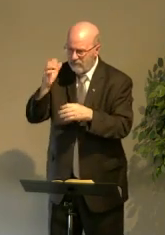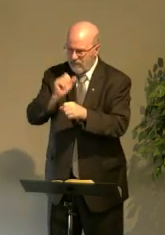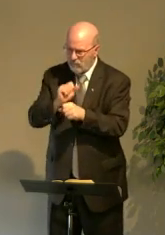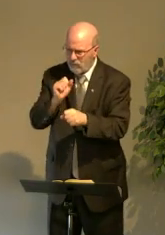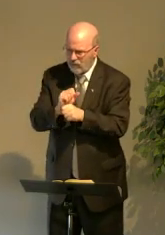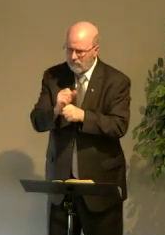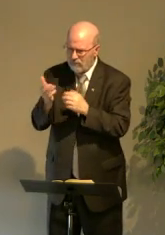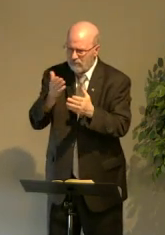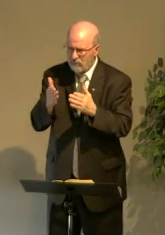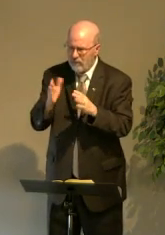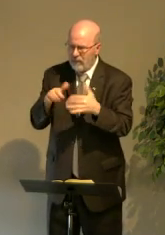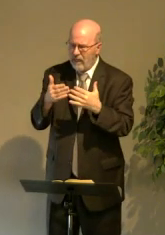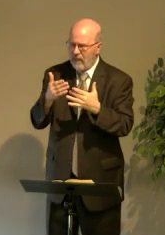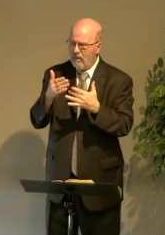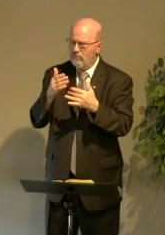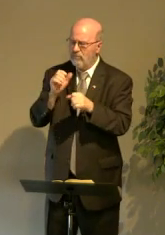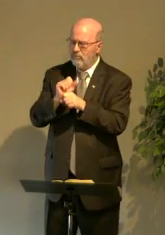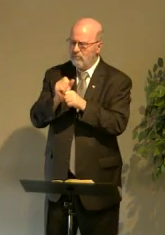that.